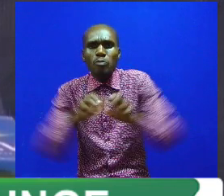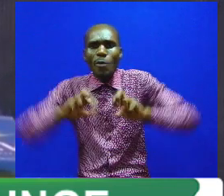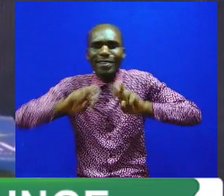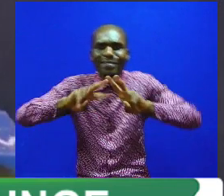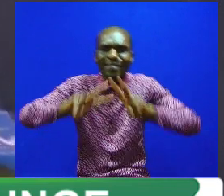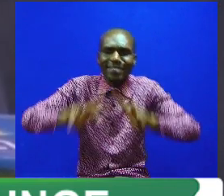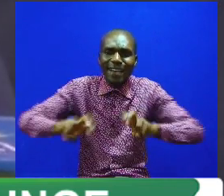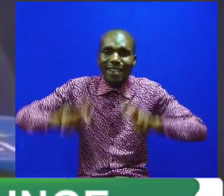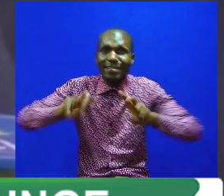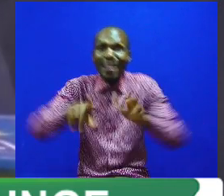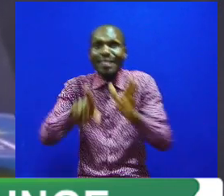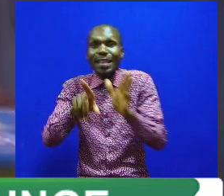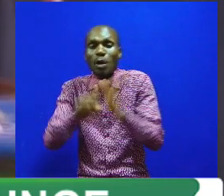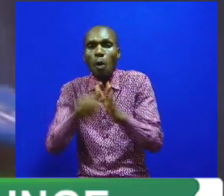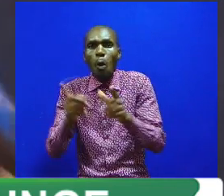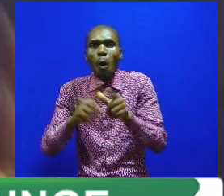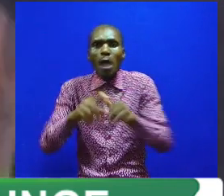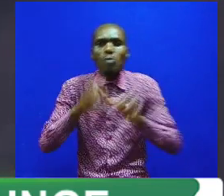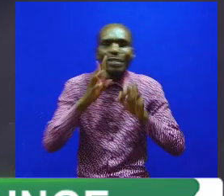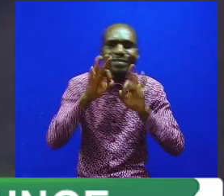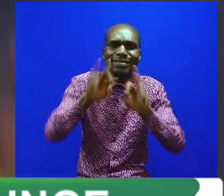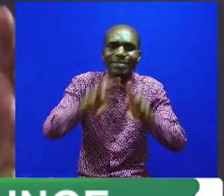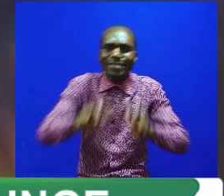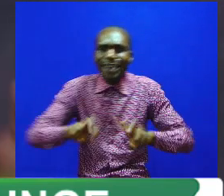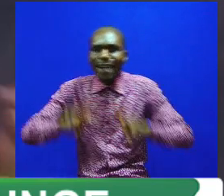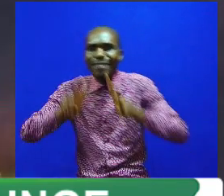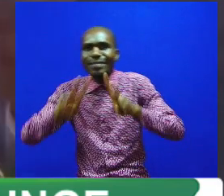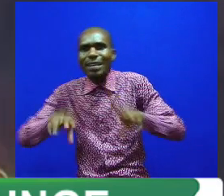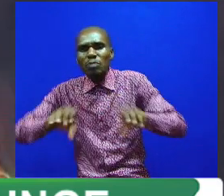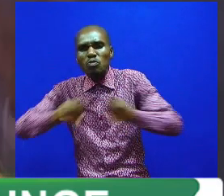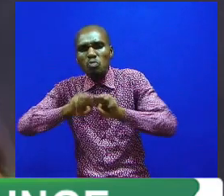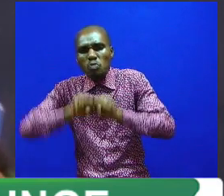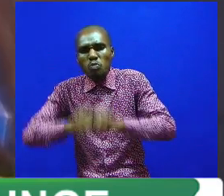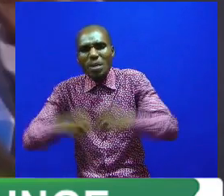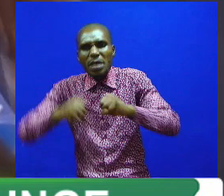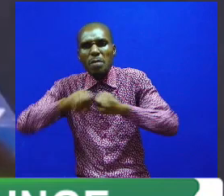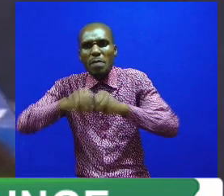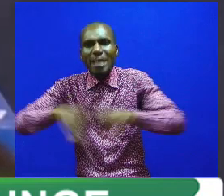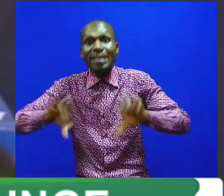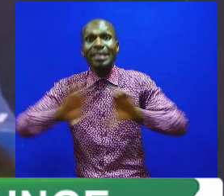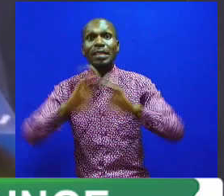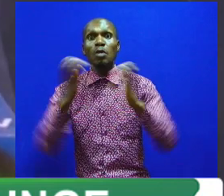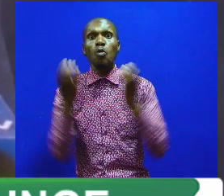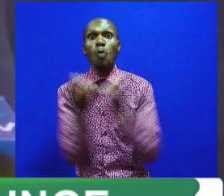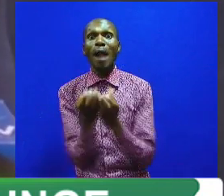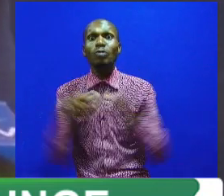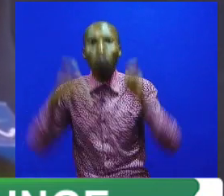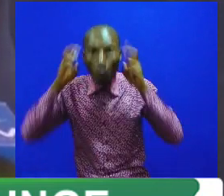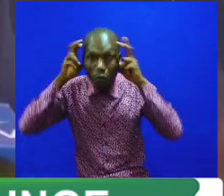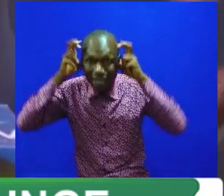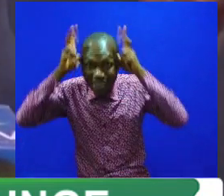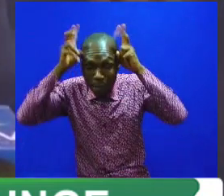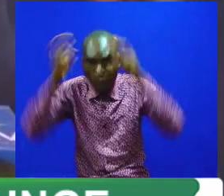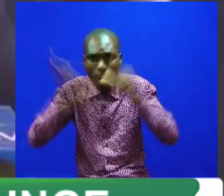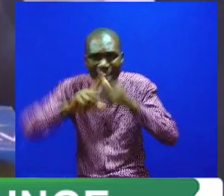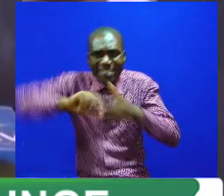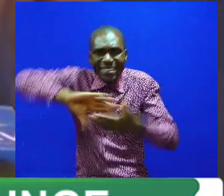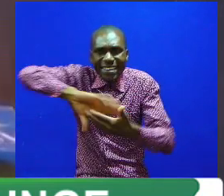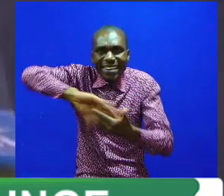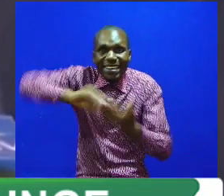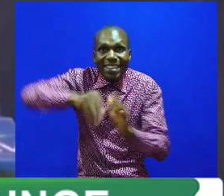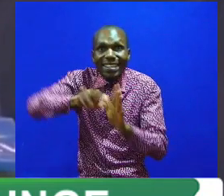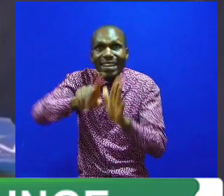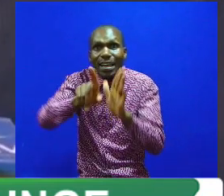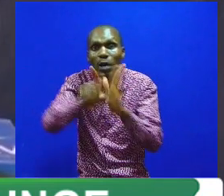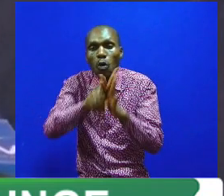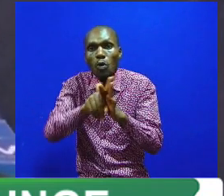there, if we seek to destroy the works of the devil by creating laws that uplift the kingdom